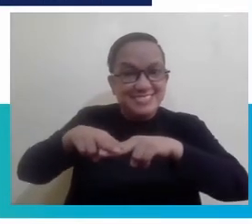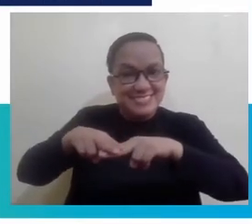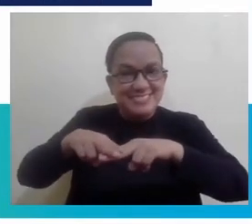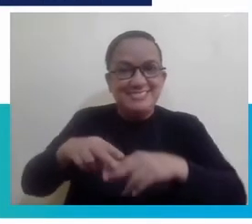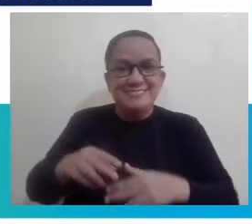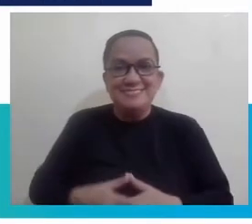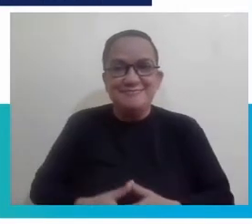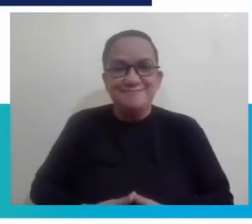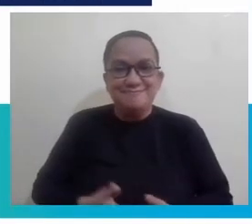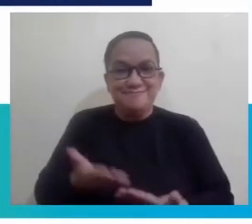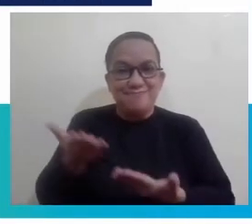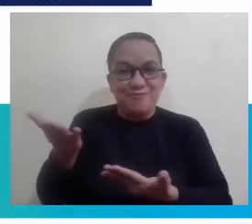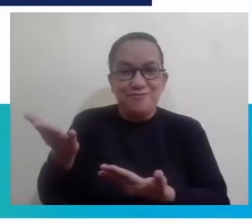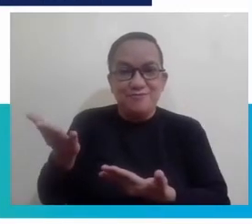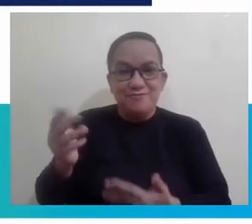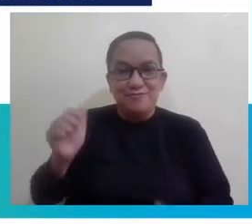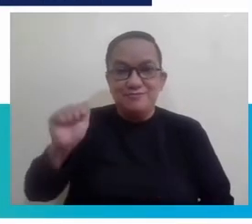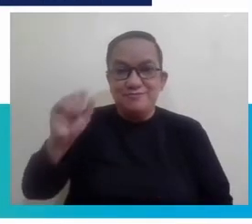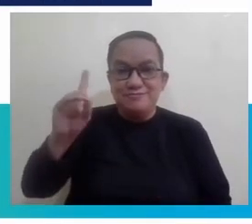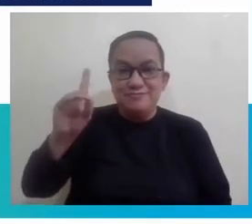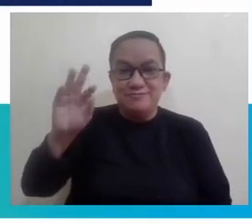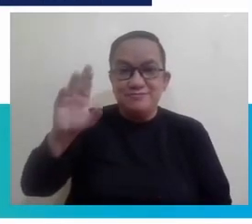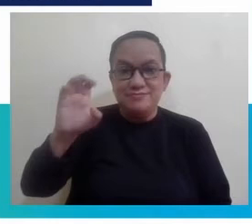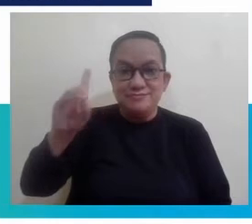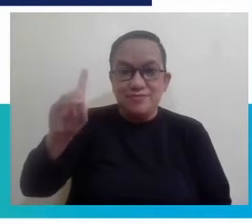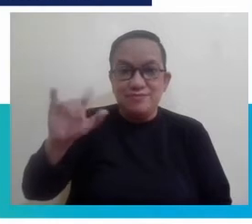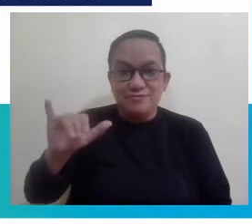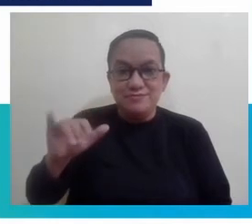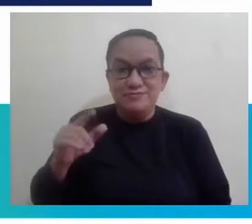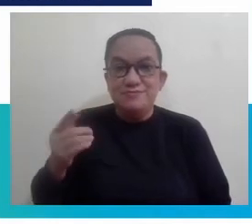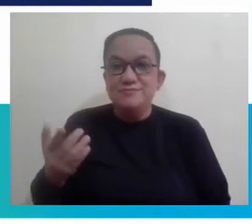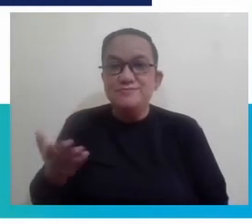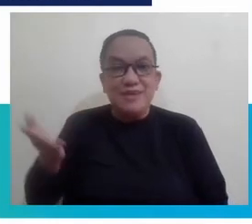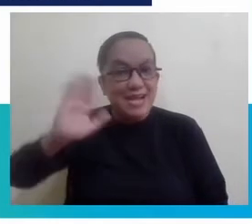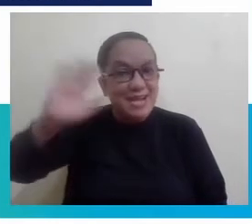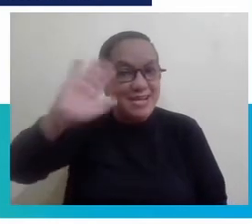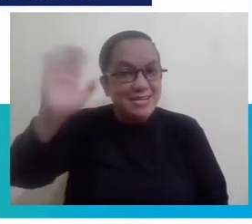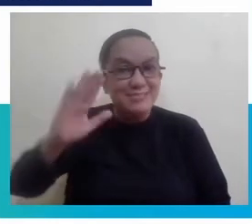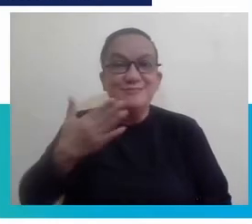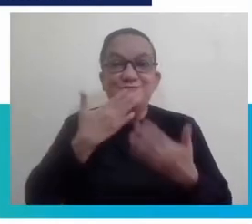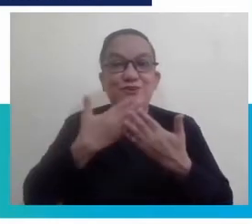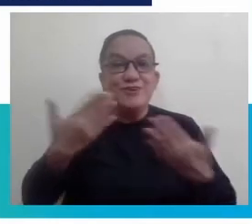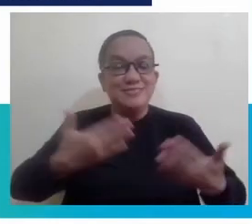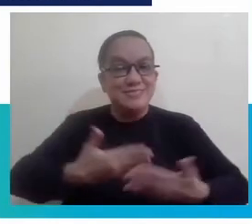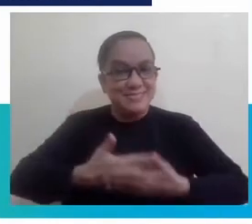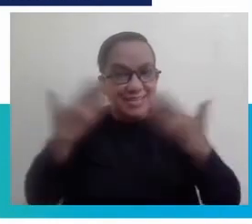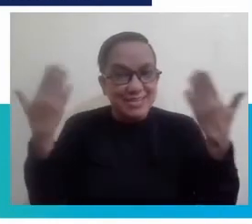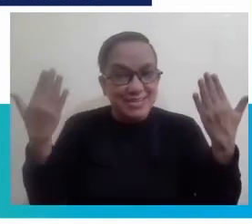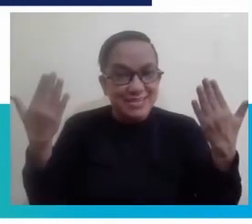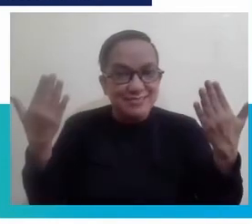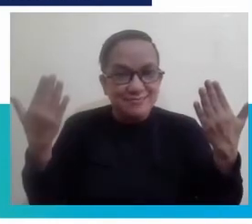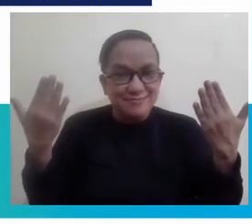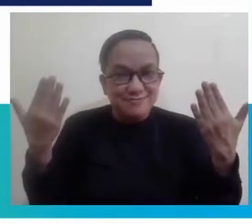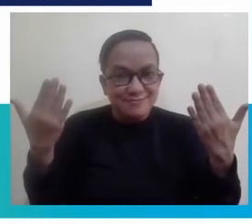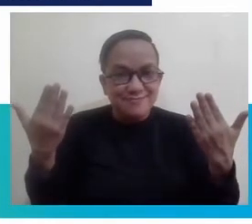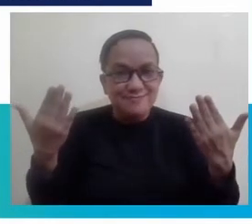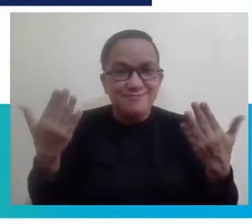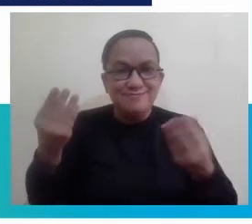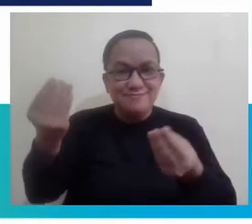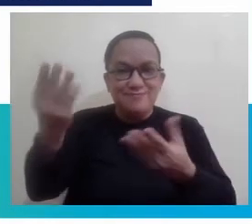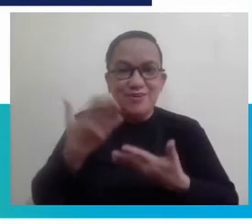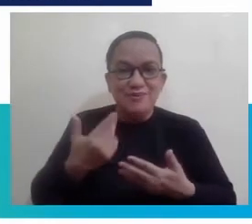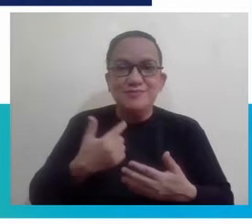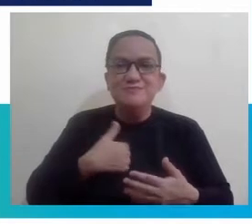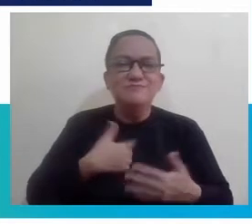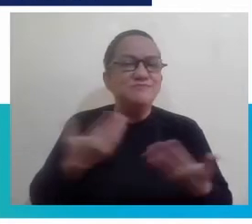networks. So Ali Ferretti, good evening. I'd like you to share with us about the locally managed marine area